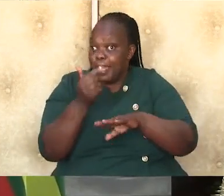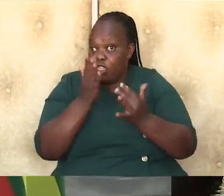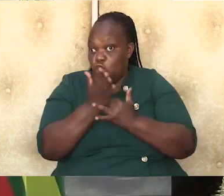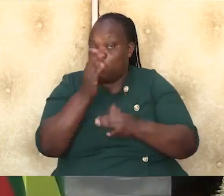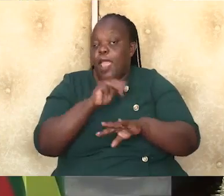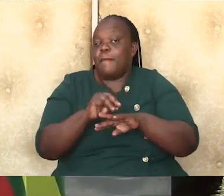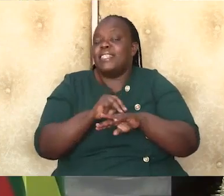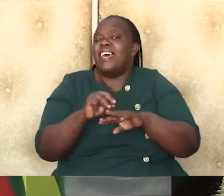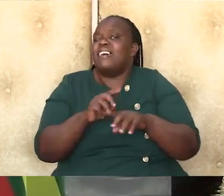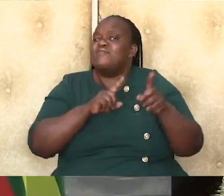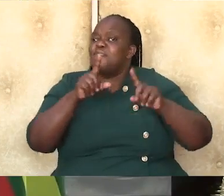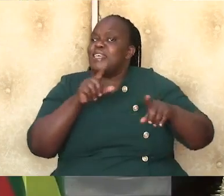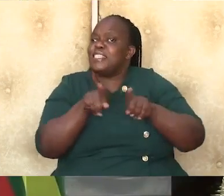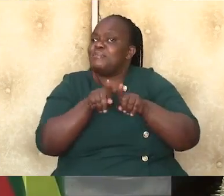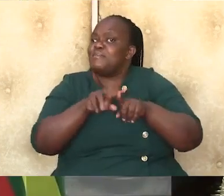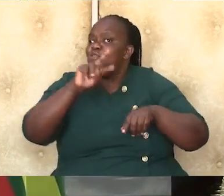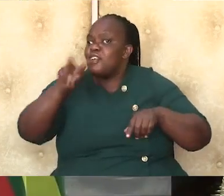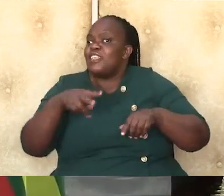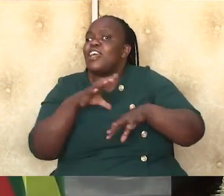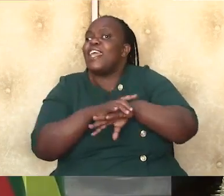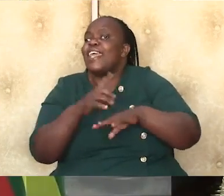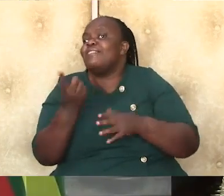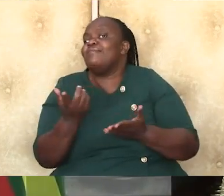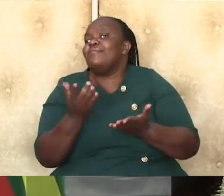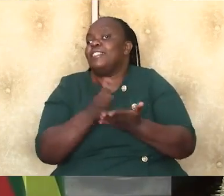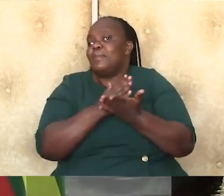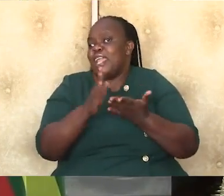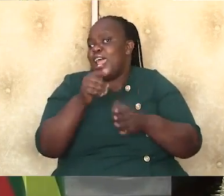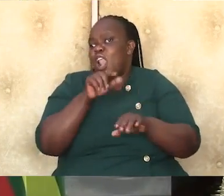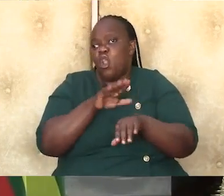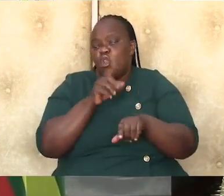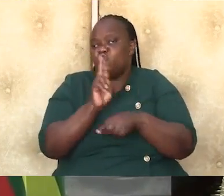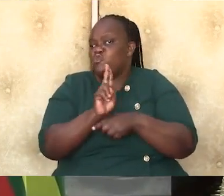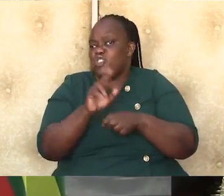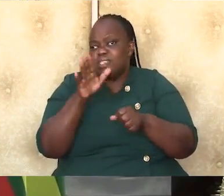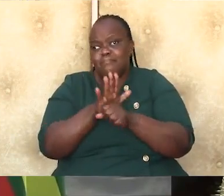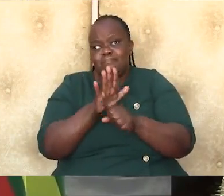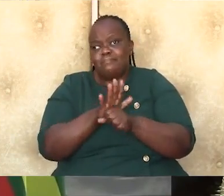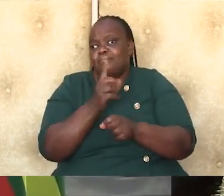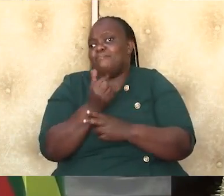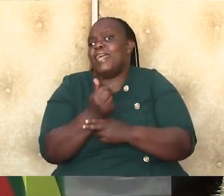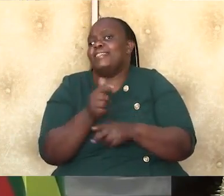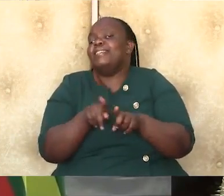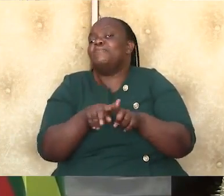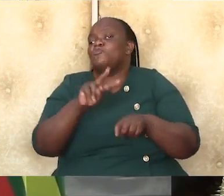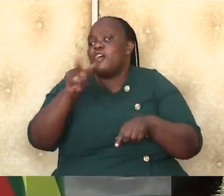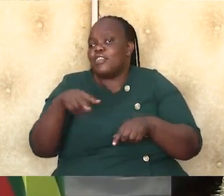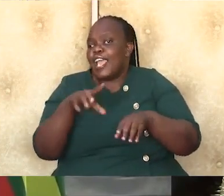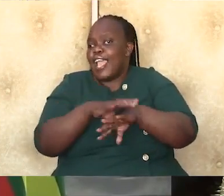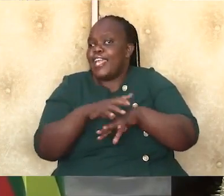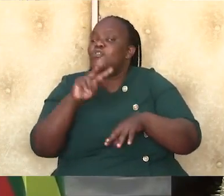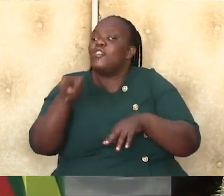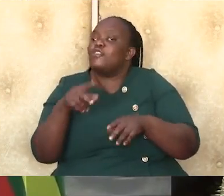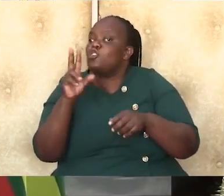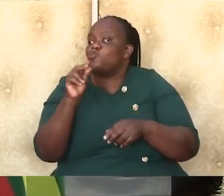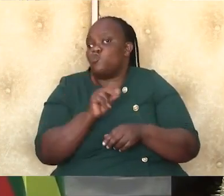have to travel and then it's the same 2,000 you're going to collect, you may actually spend, a considerable amount of money of the same 2,000 to get the same 2,000.